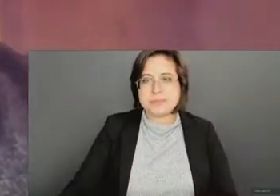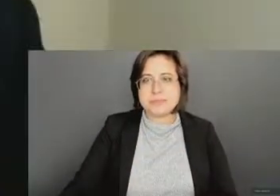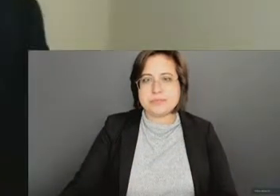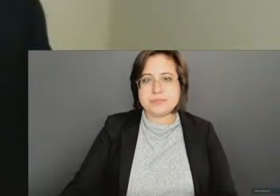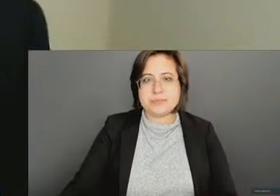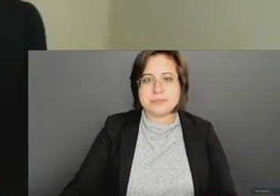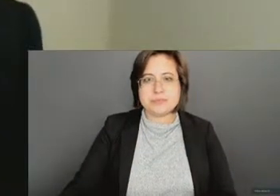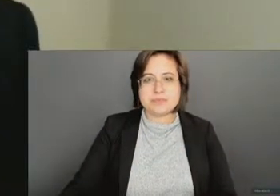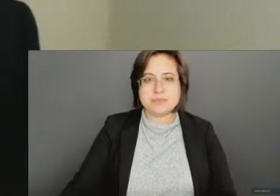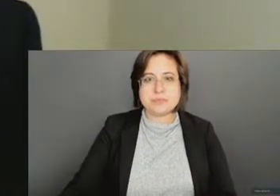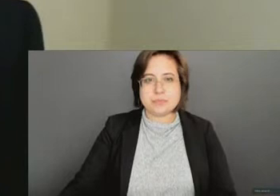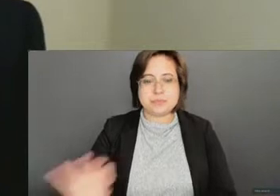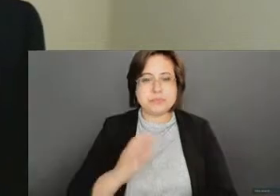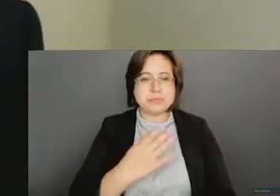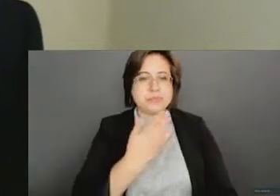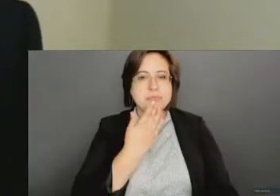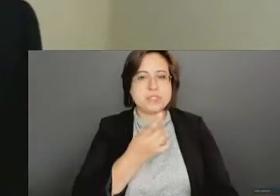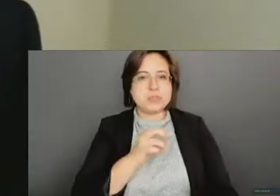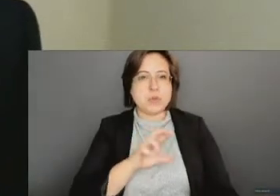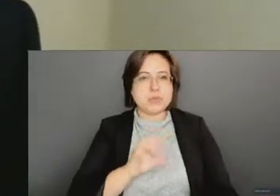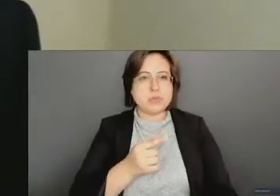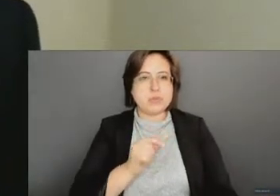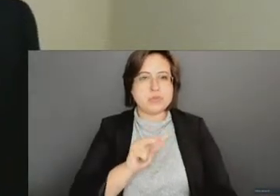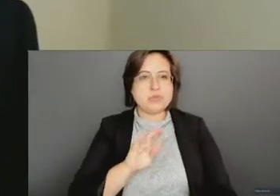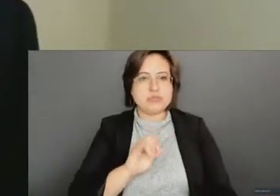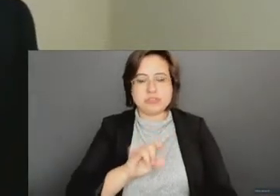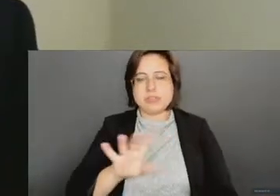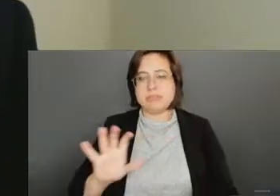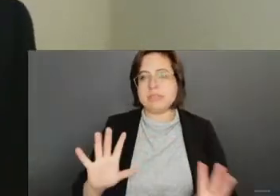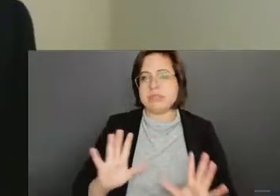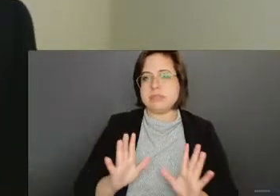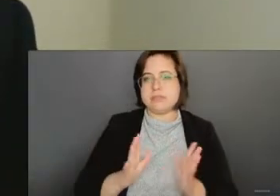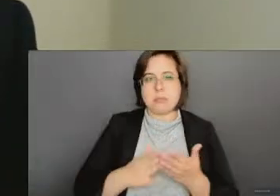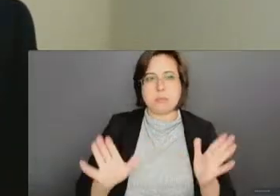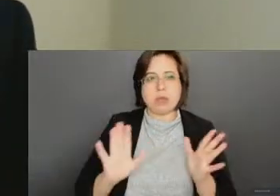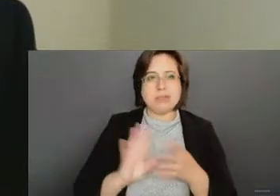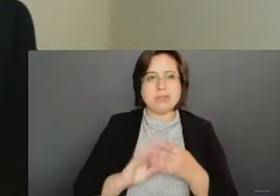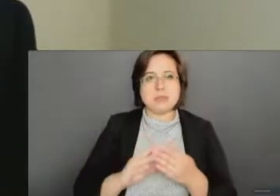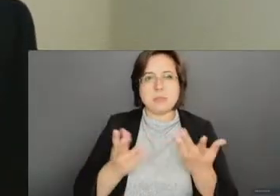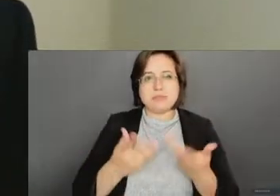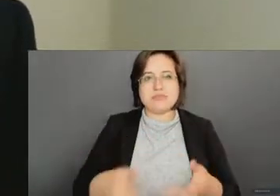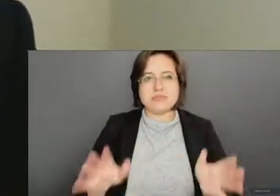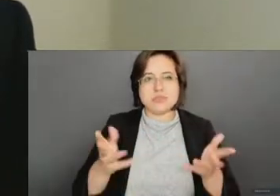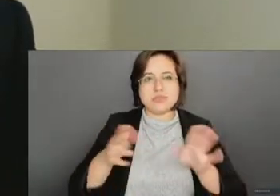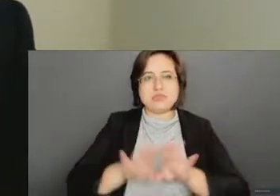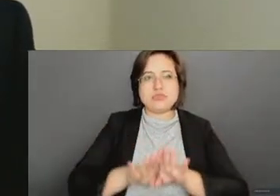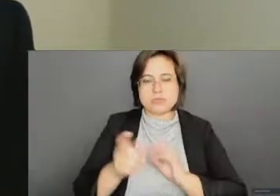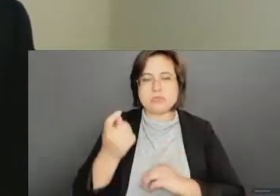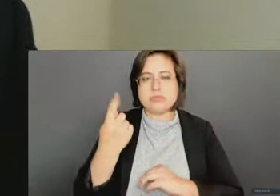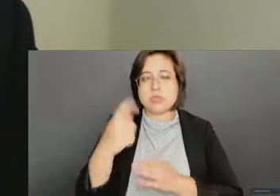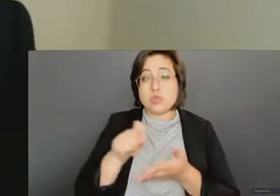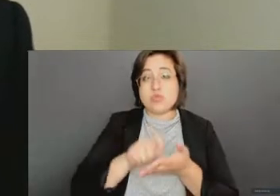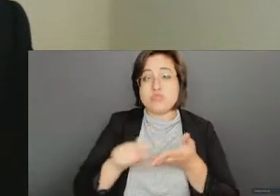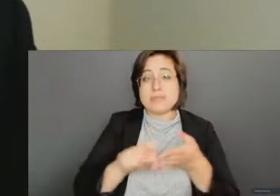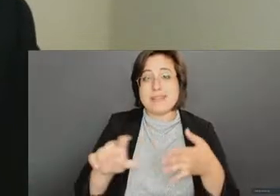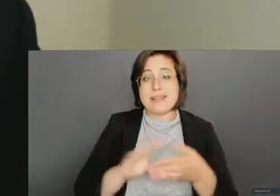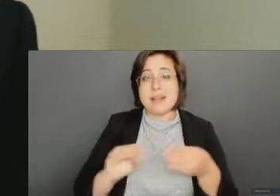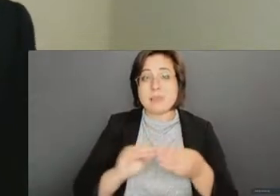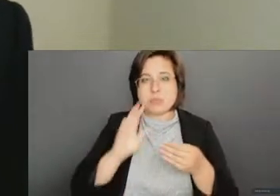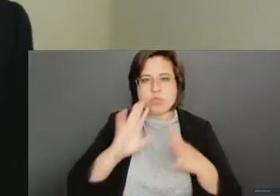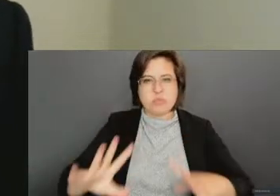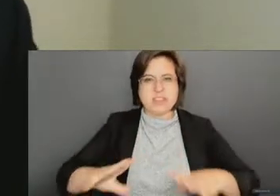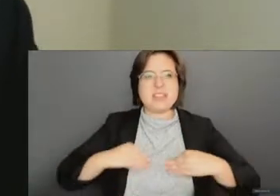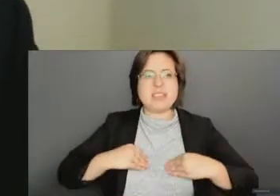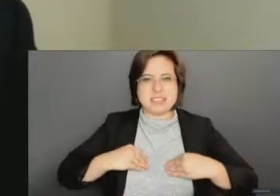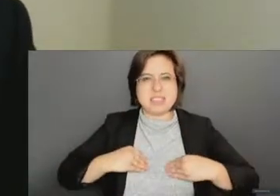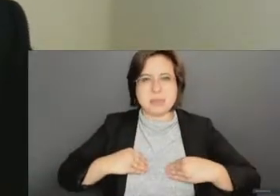Thank you, Dr. Garcia. This concludes the public comment period. Please note that written comments will be accepted up to 7